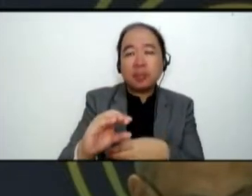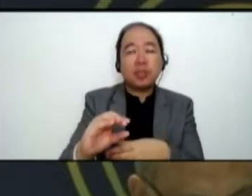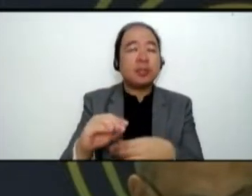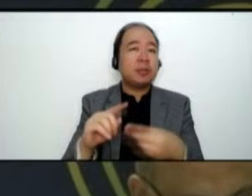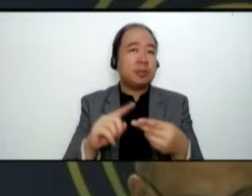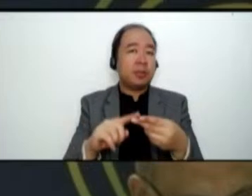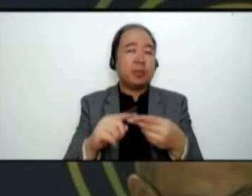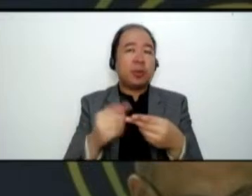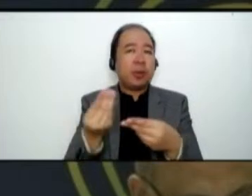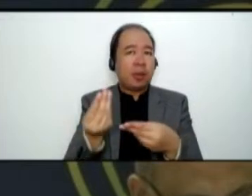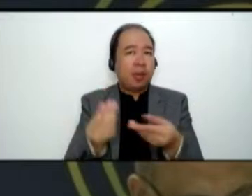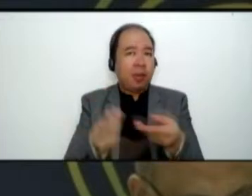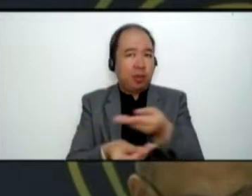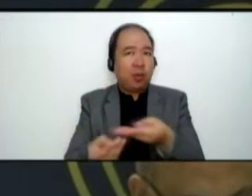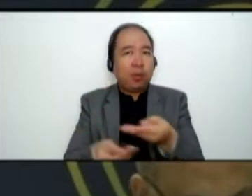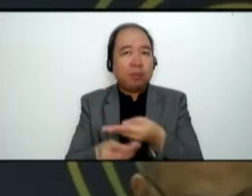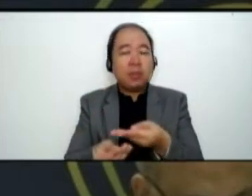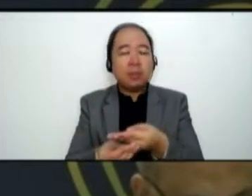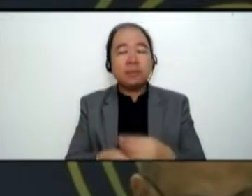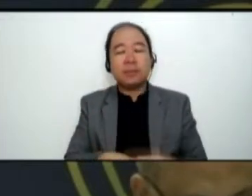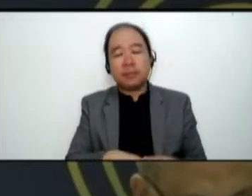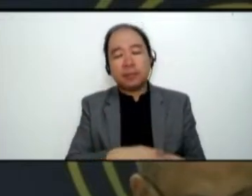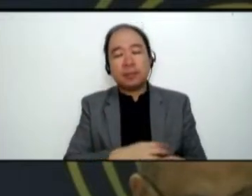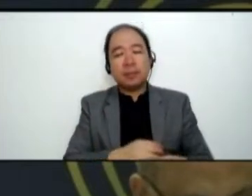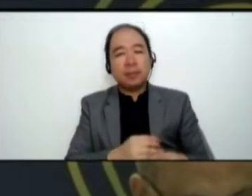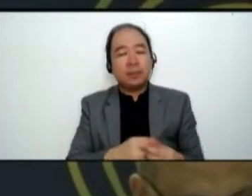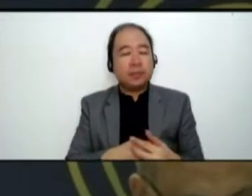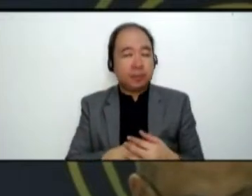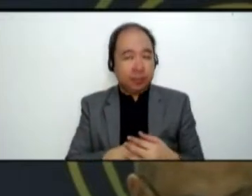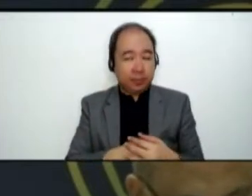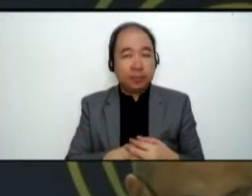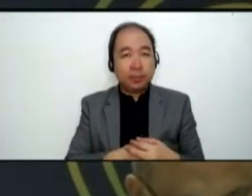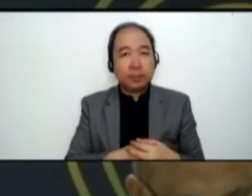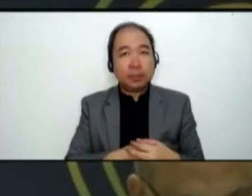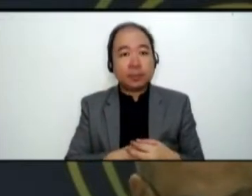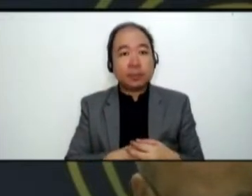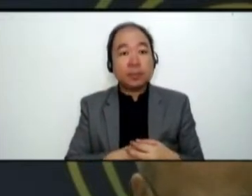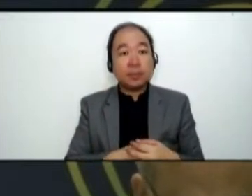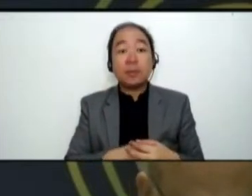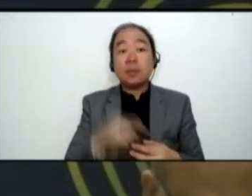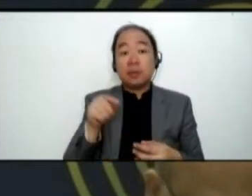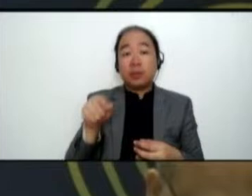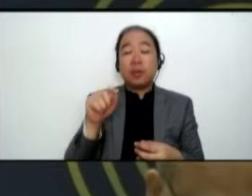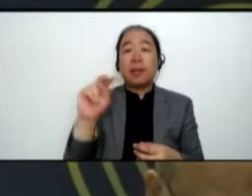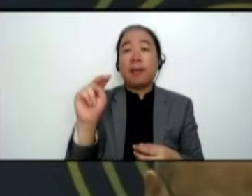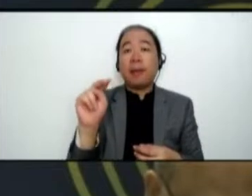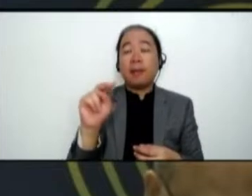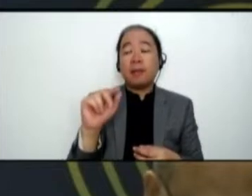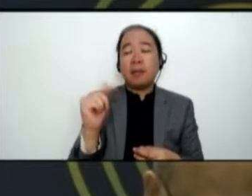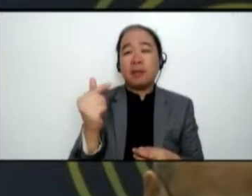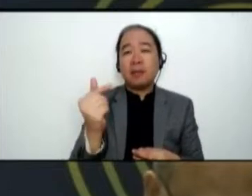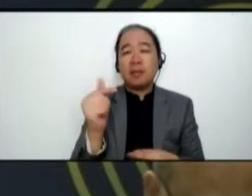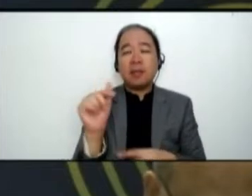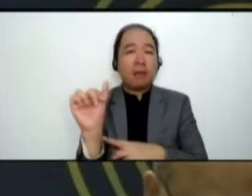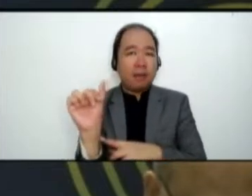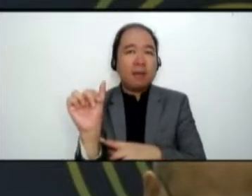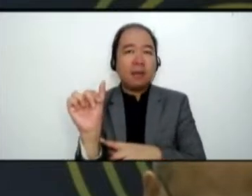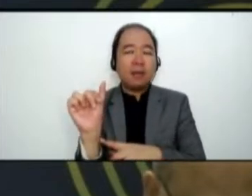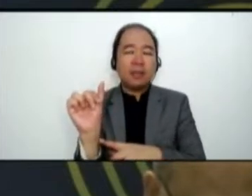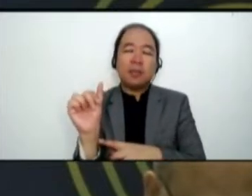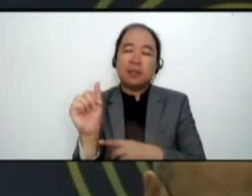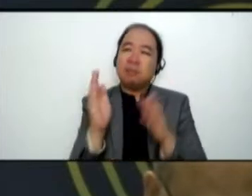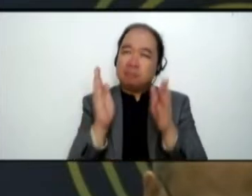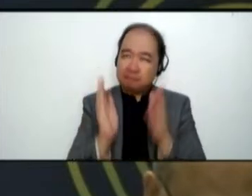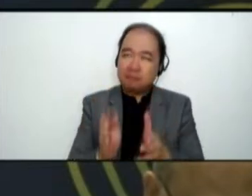know, and using NTA in that sense sort of requires a lot of expertise and